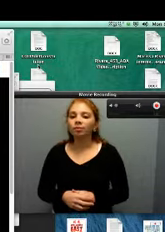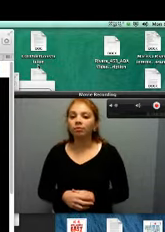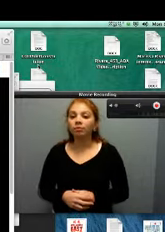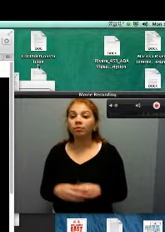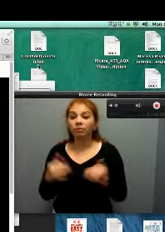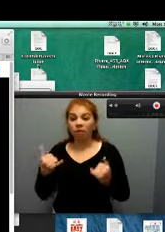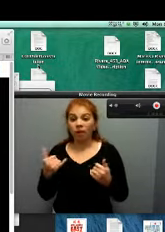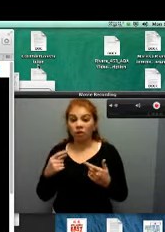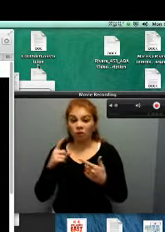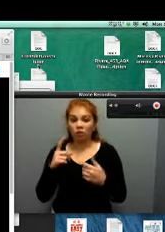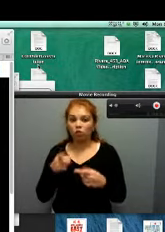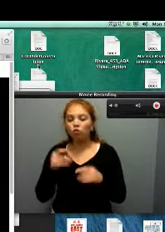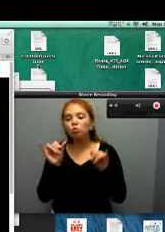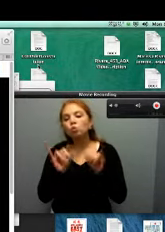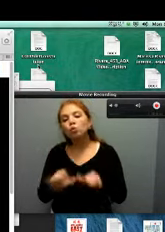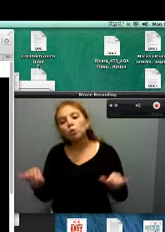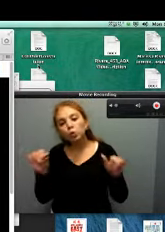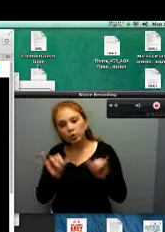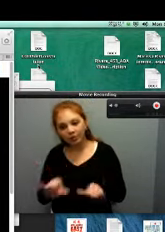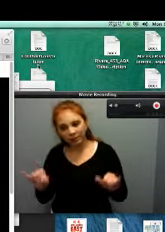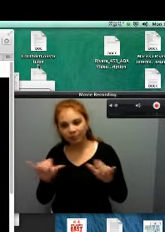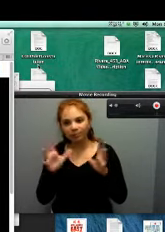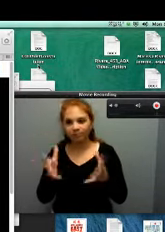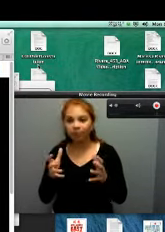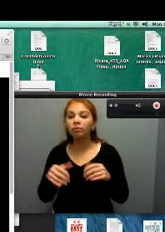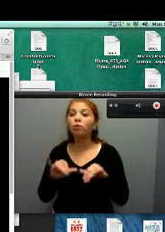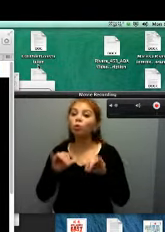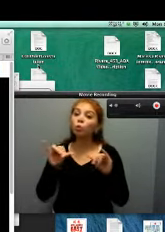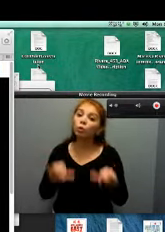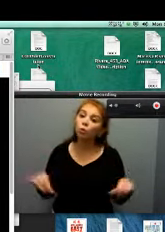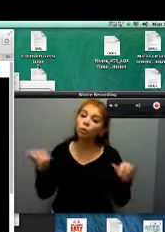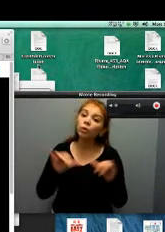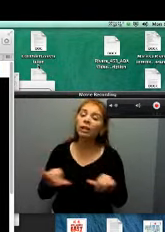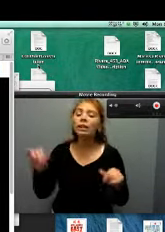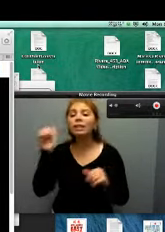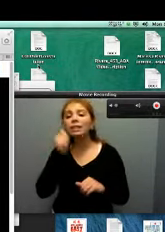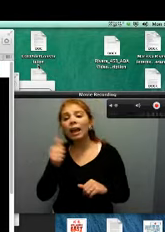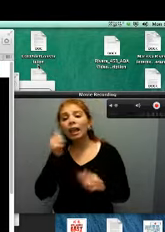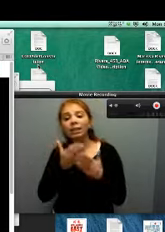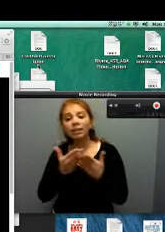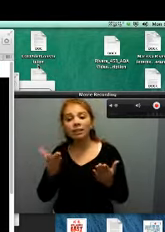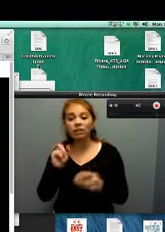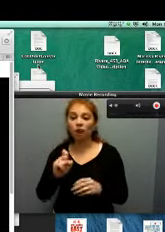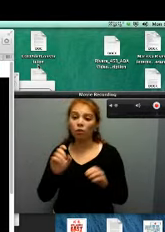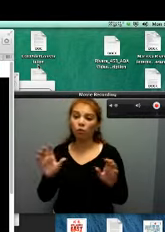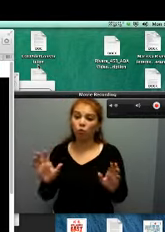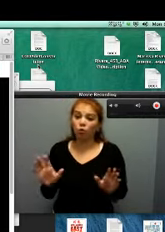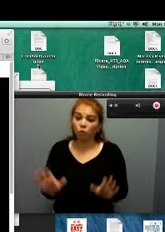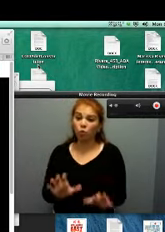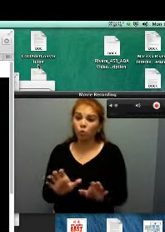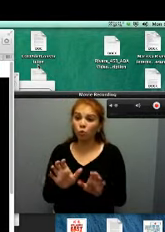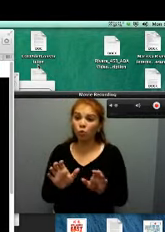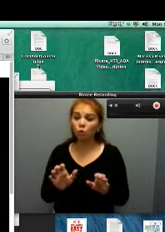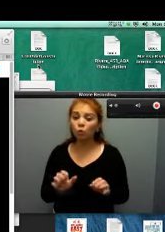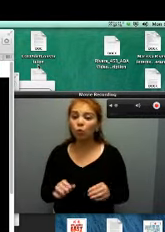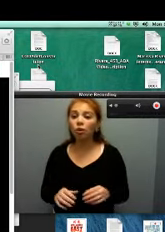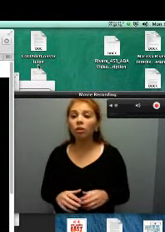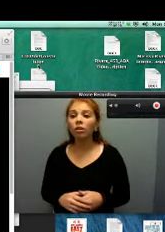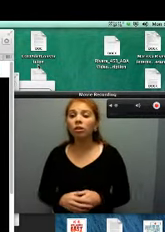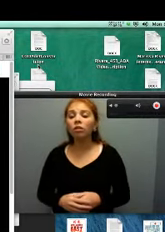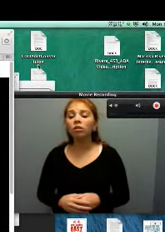And of course, there's your routine, your daily things that you have to do.